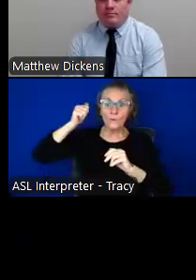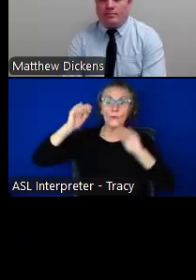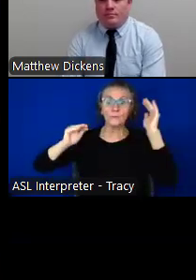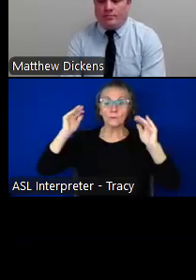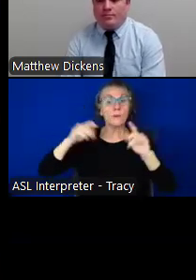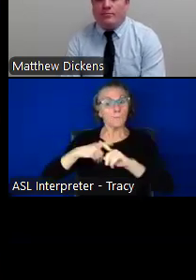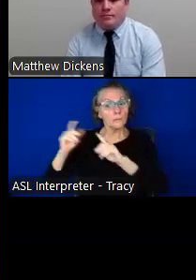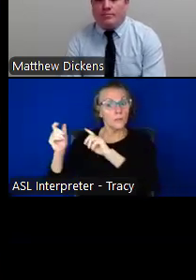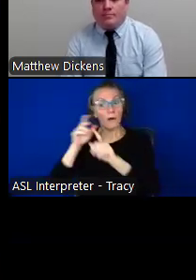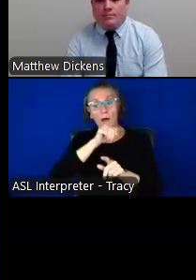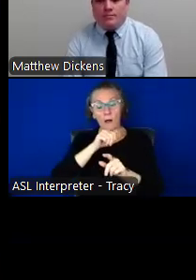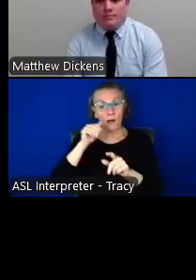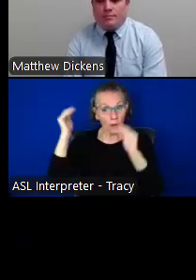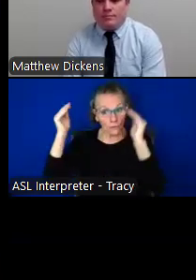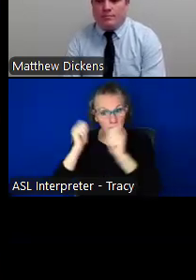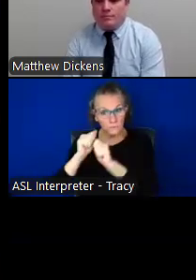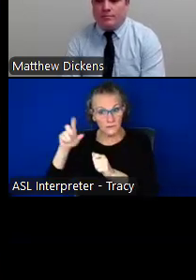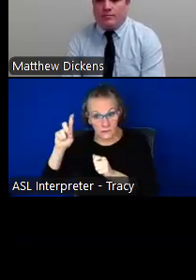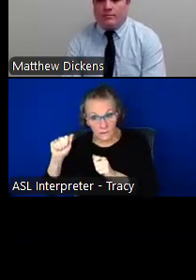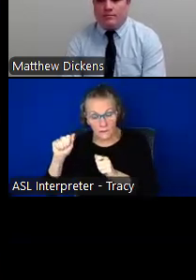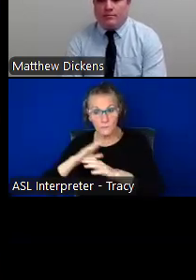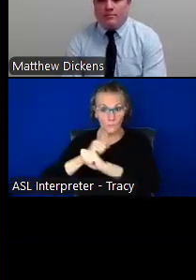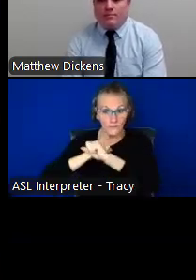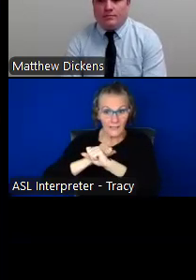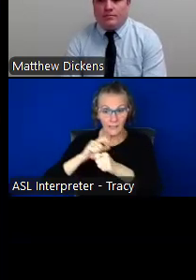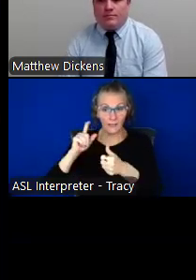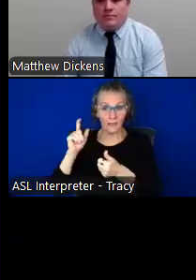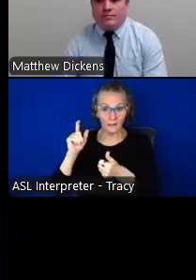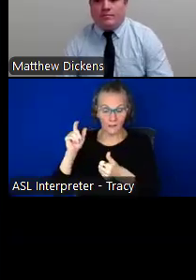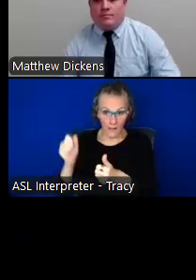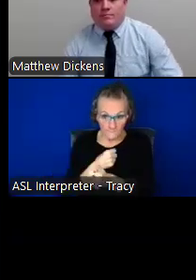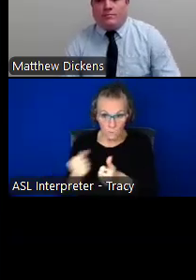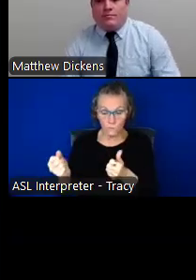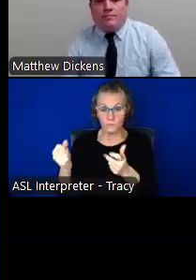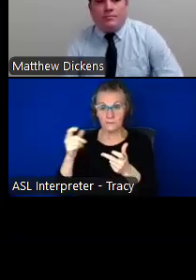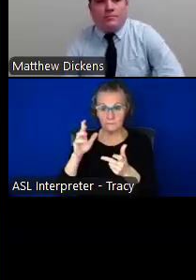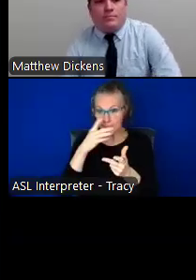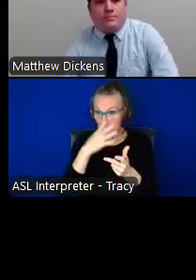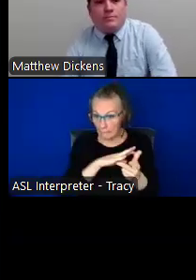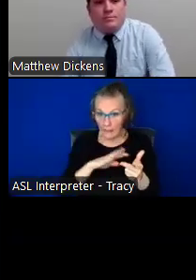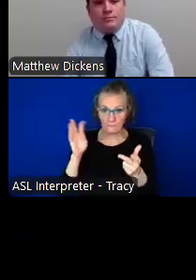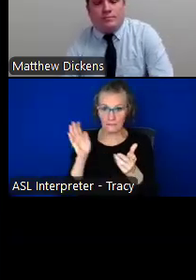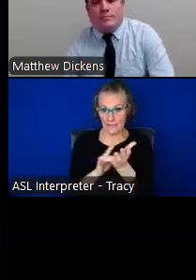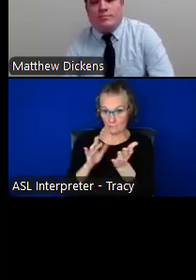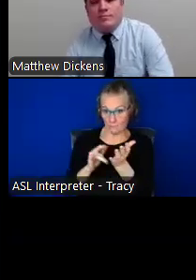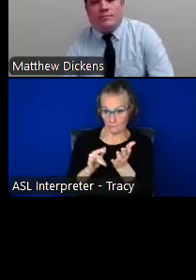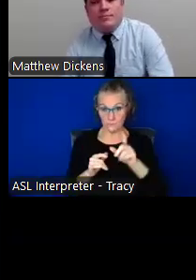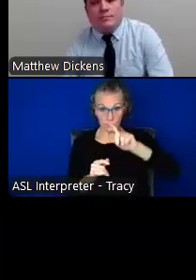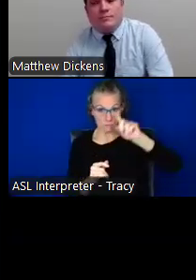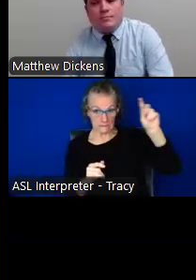disabilities from abuse, neglect, and exploitation. And so Texas in